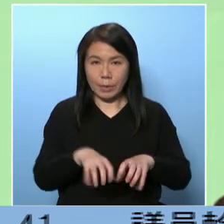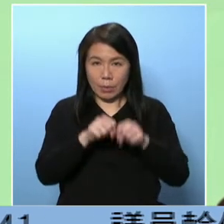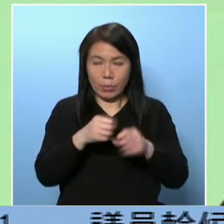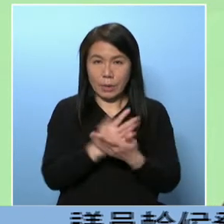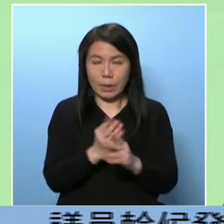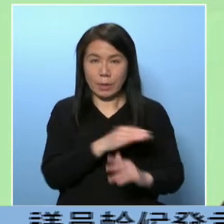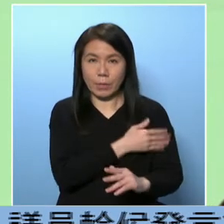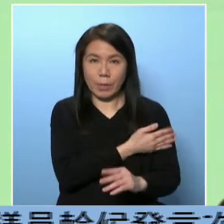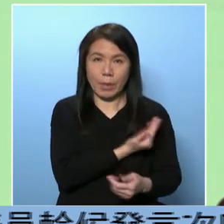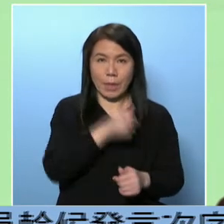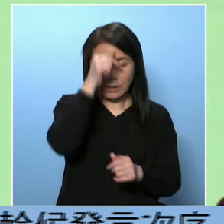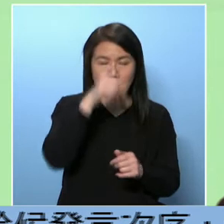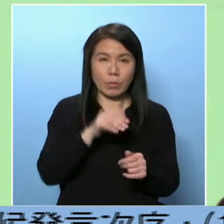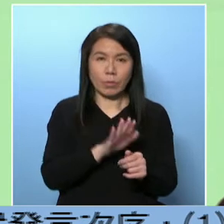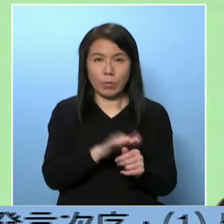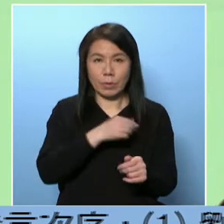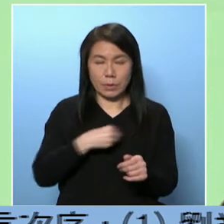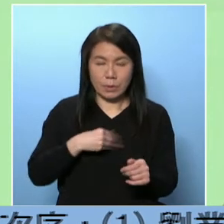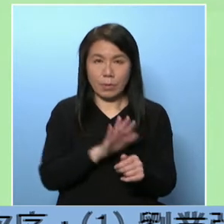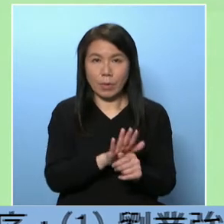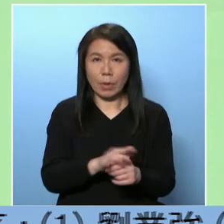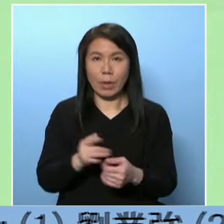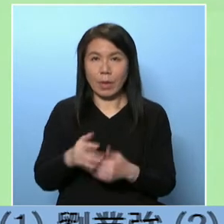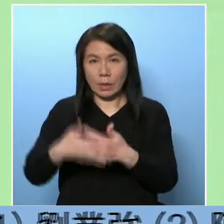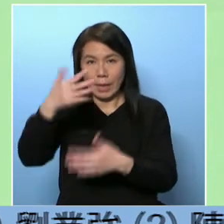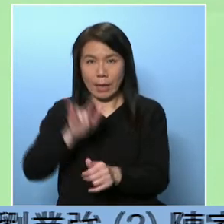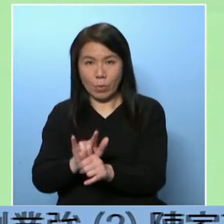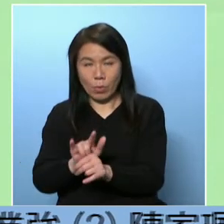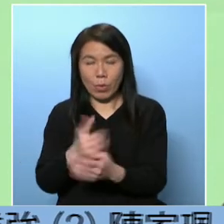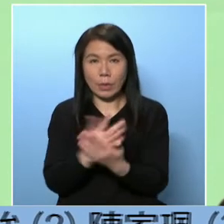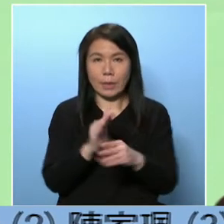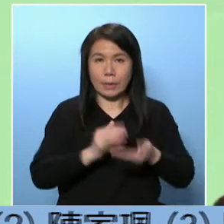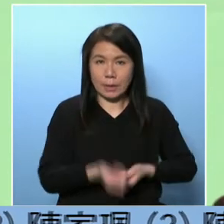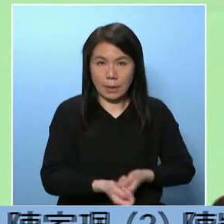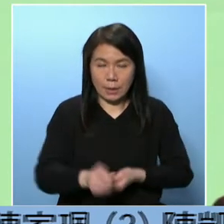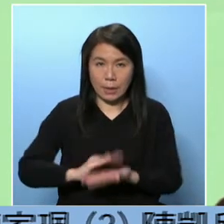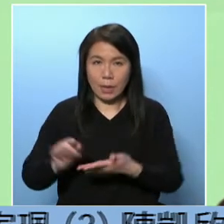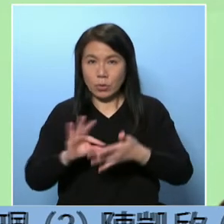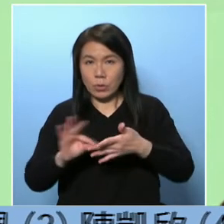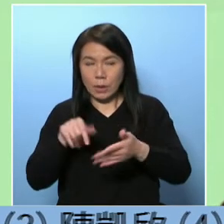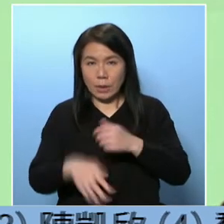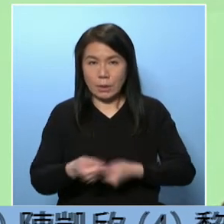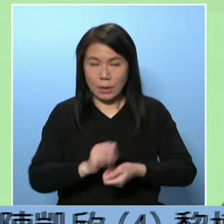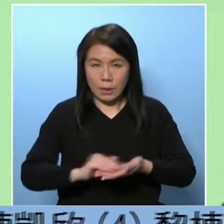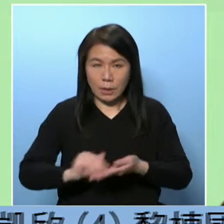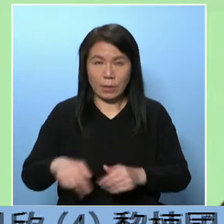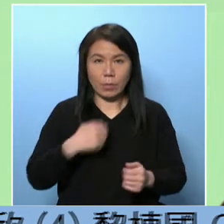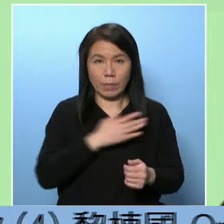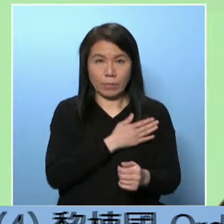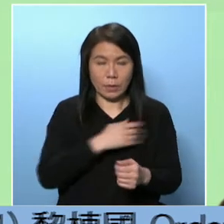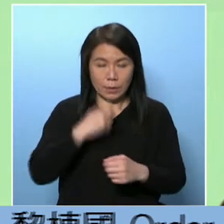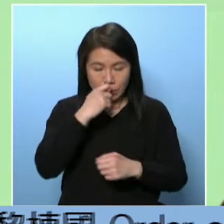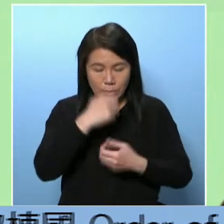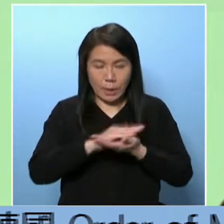the police, the ambulance team, the allied services, and also the